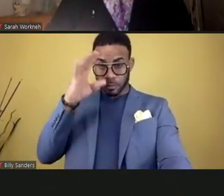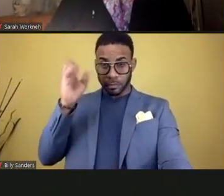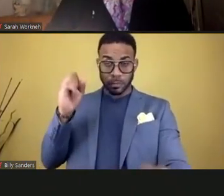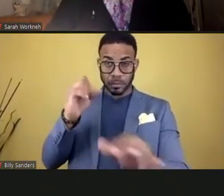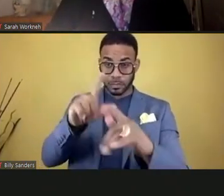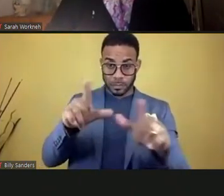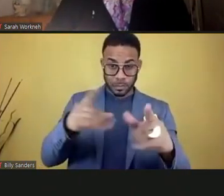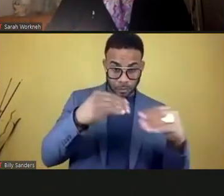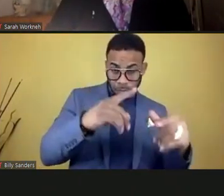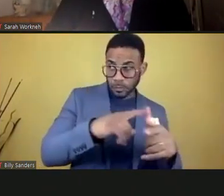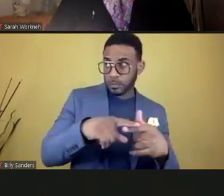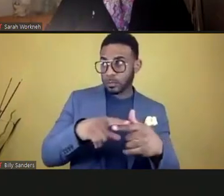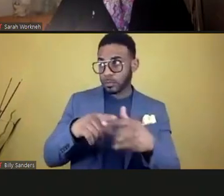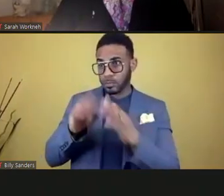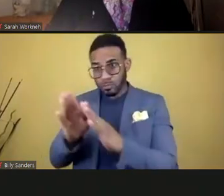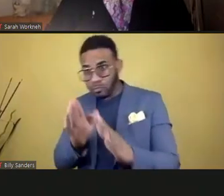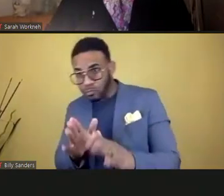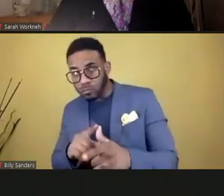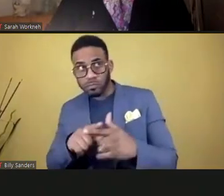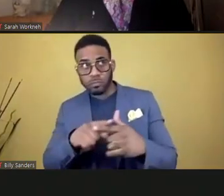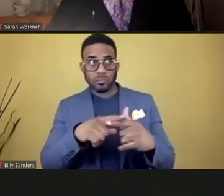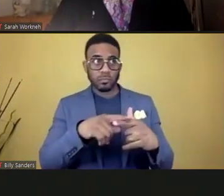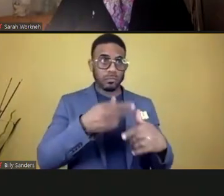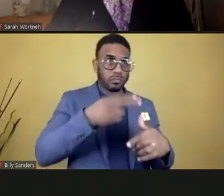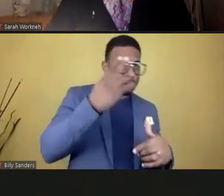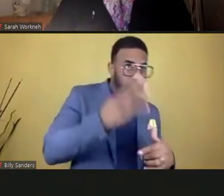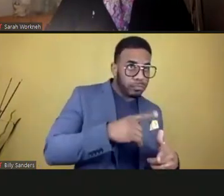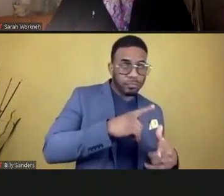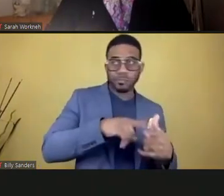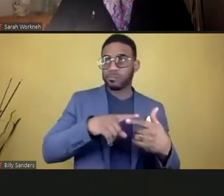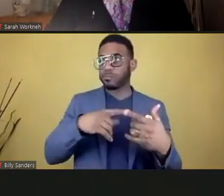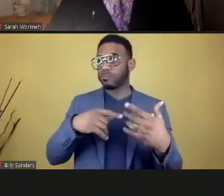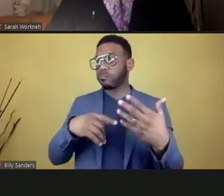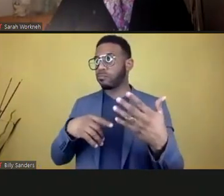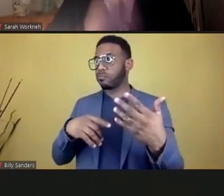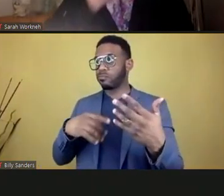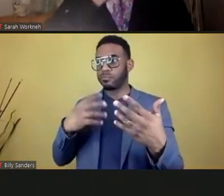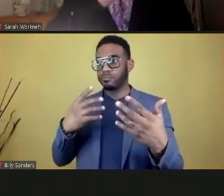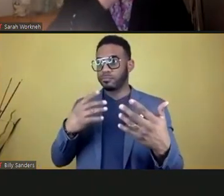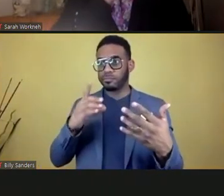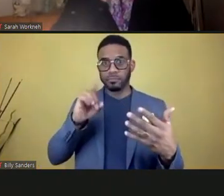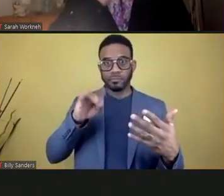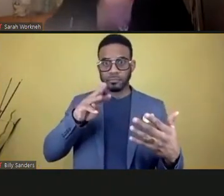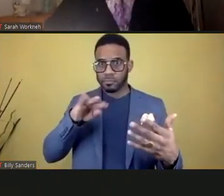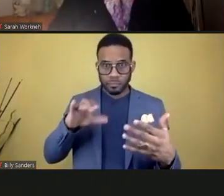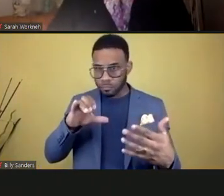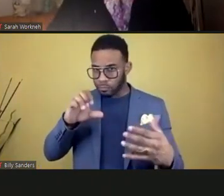or an organizer or a historian or, you know, a dynamic